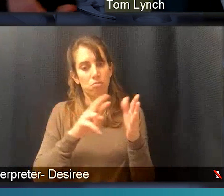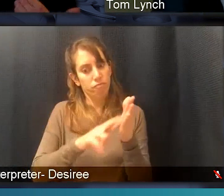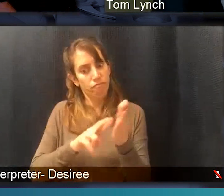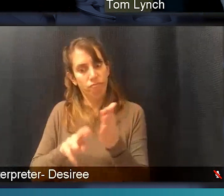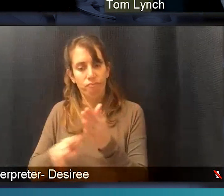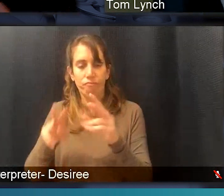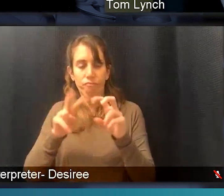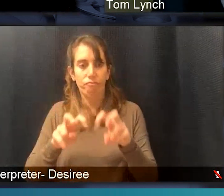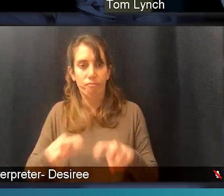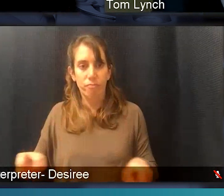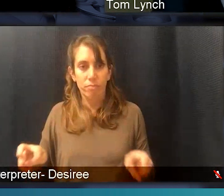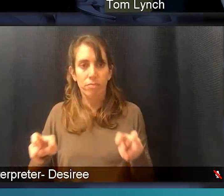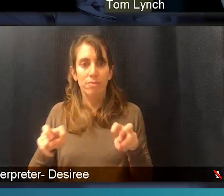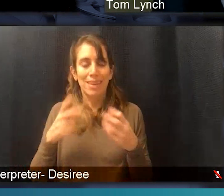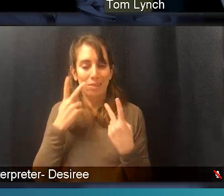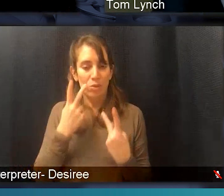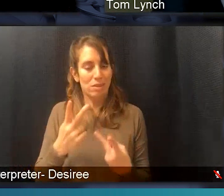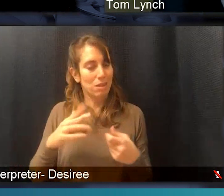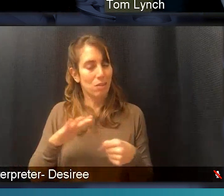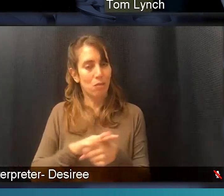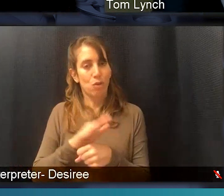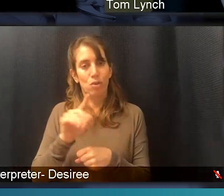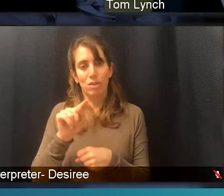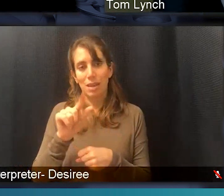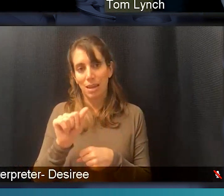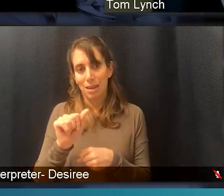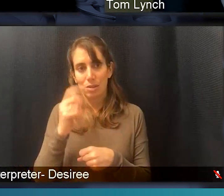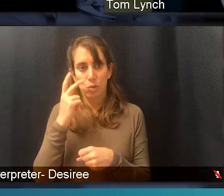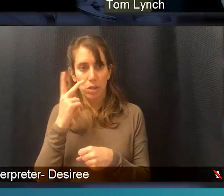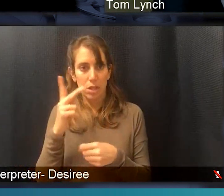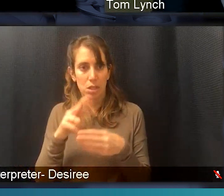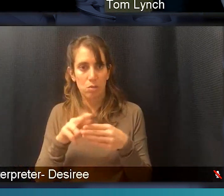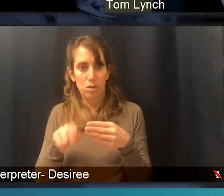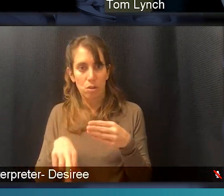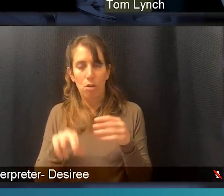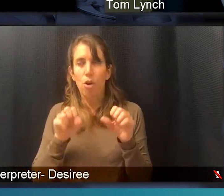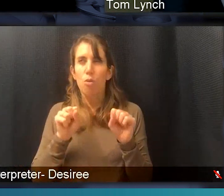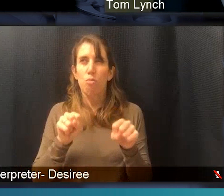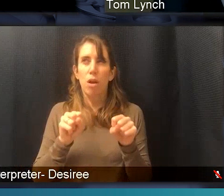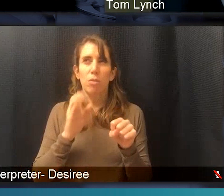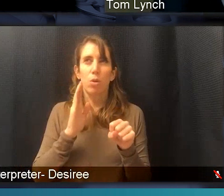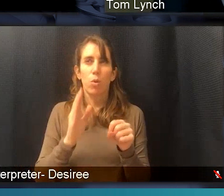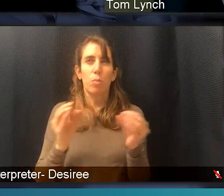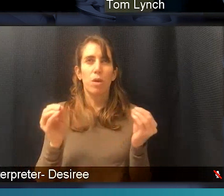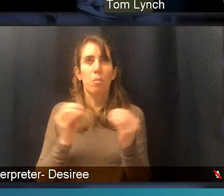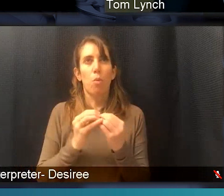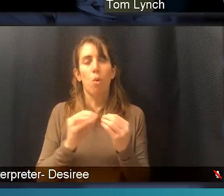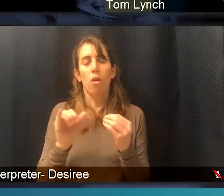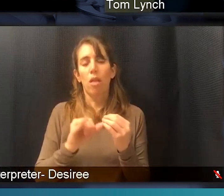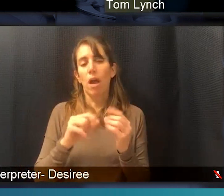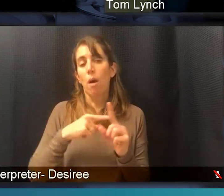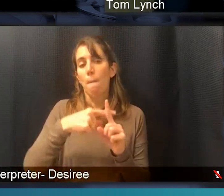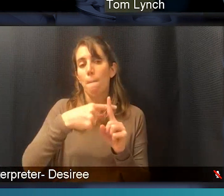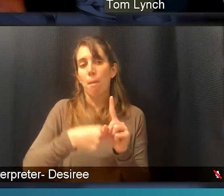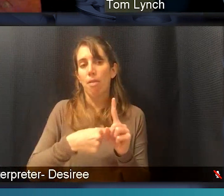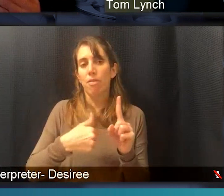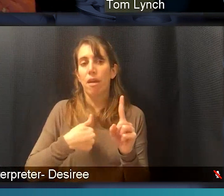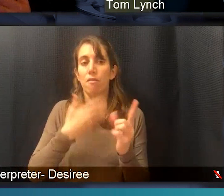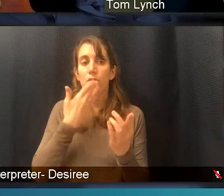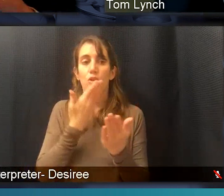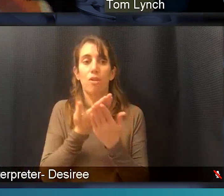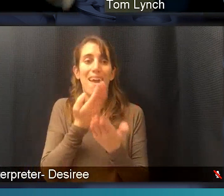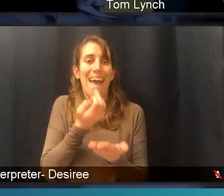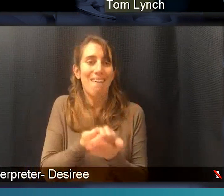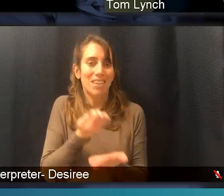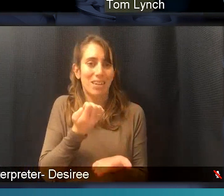of surveillance data to see actually how it plays out. And it'll probably take more like a month at least to have good evidence of severity. I know there's kind of